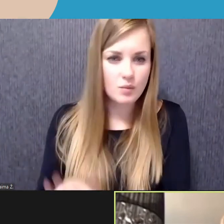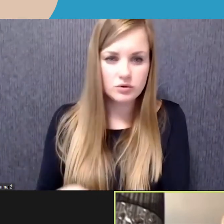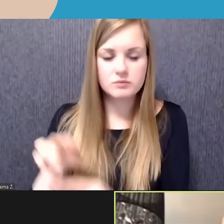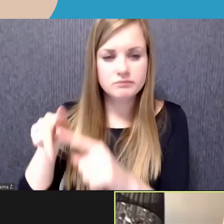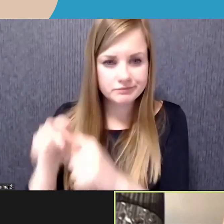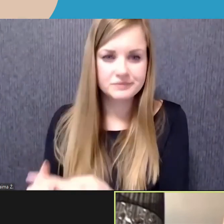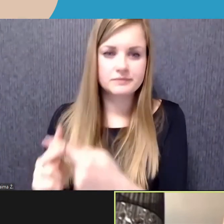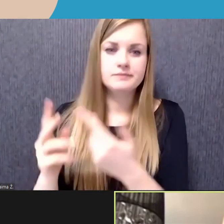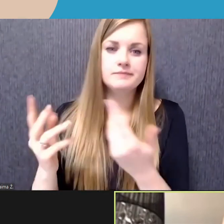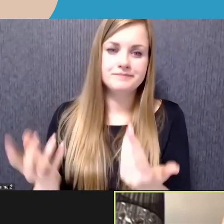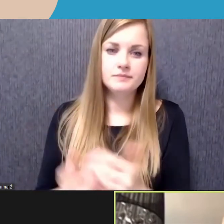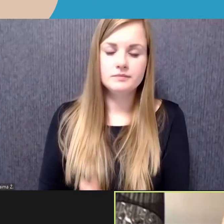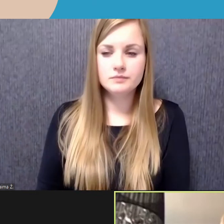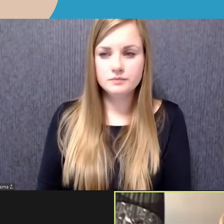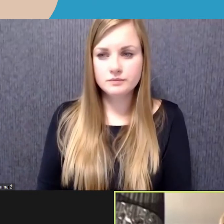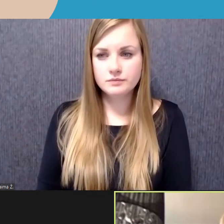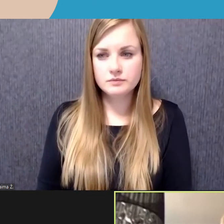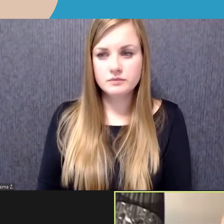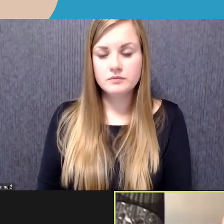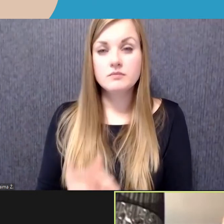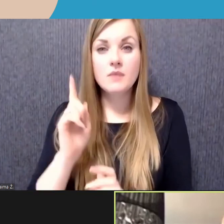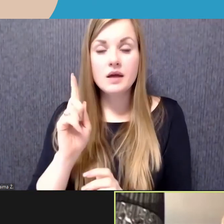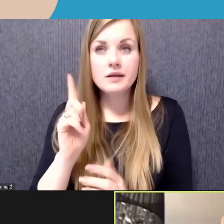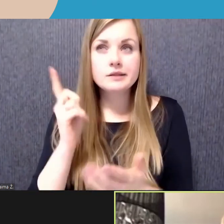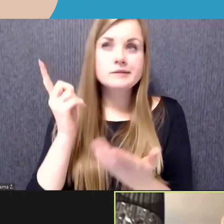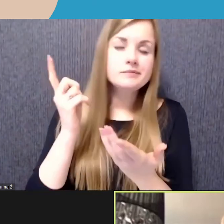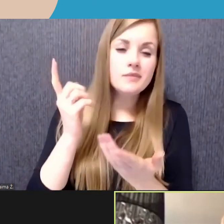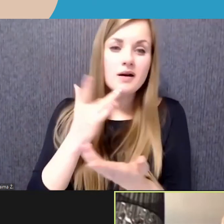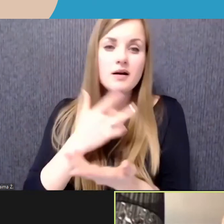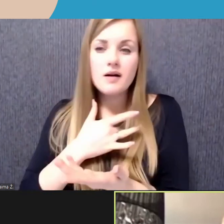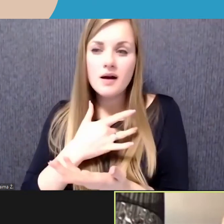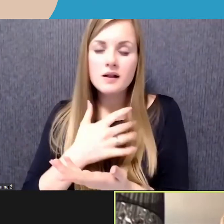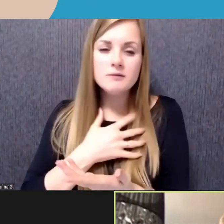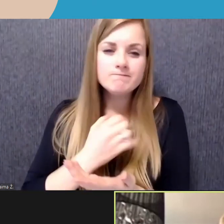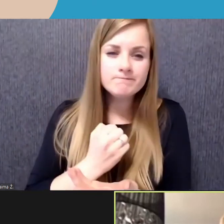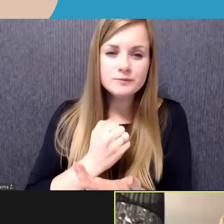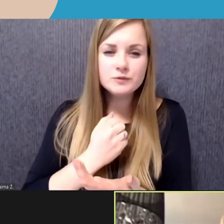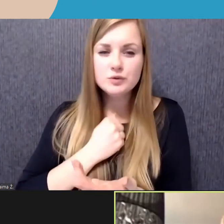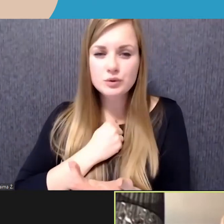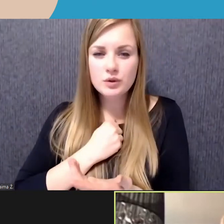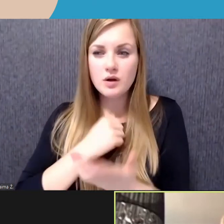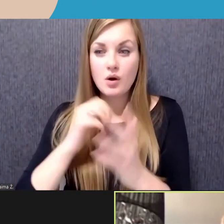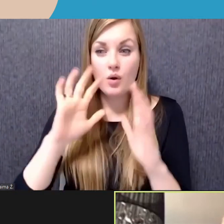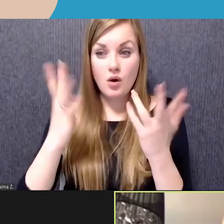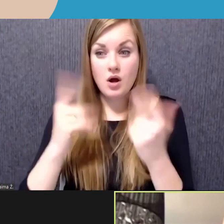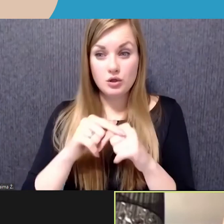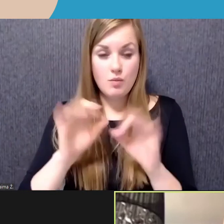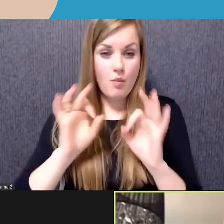the pre-trial investigation will not be launched. However, it is